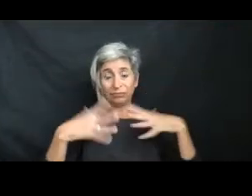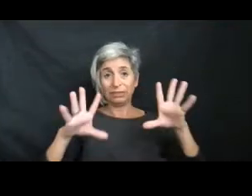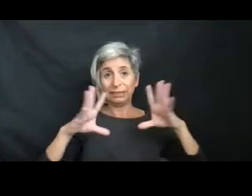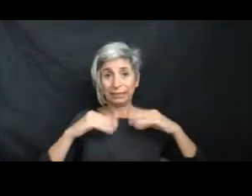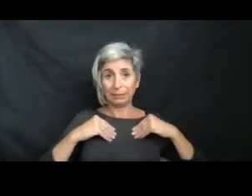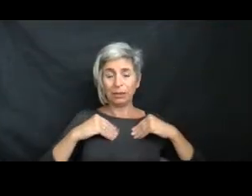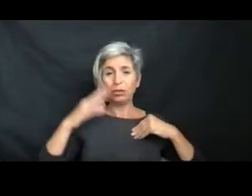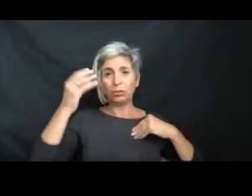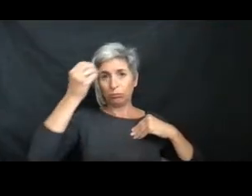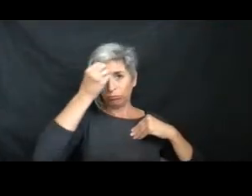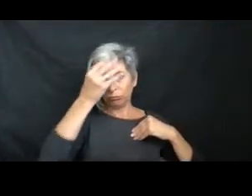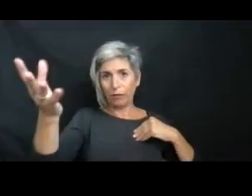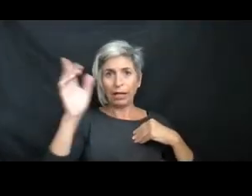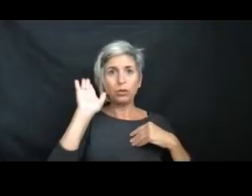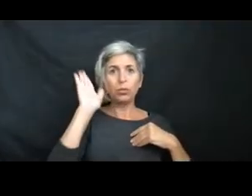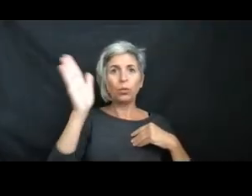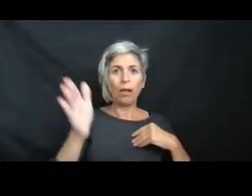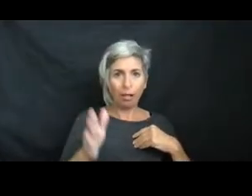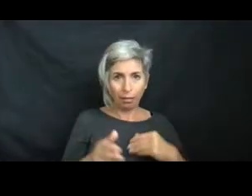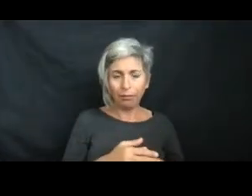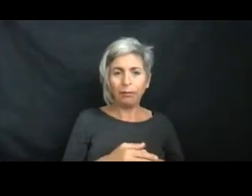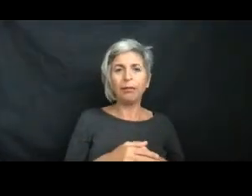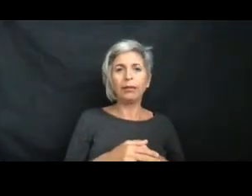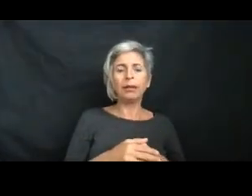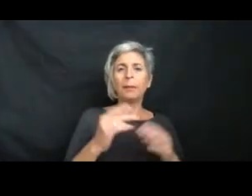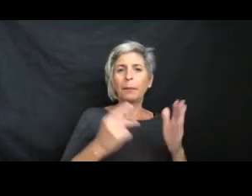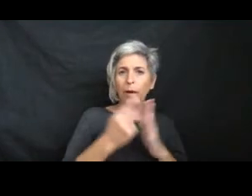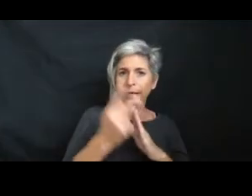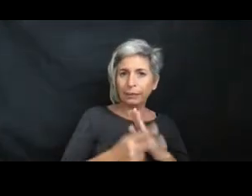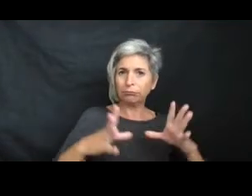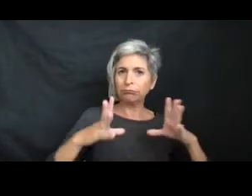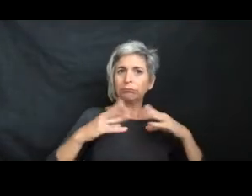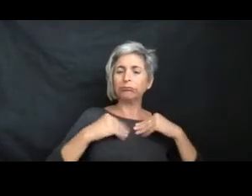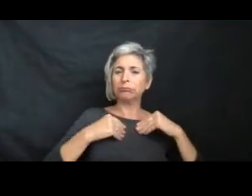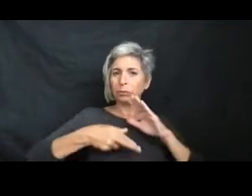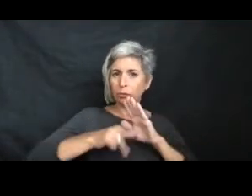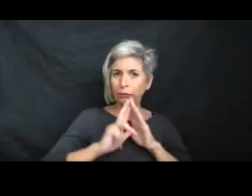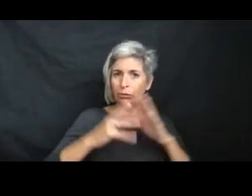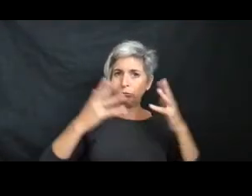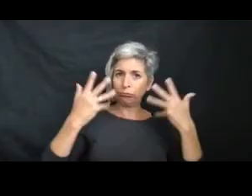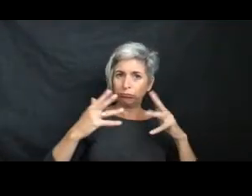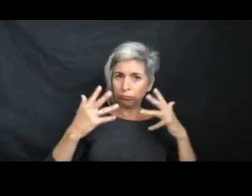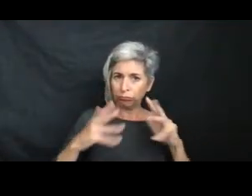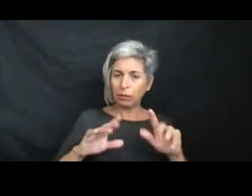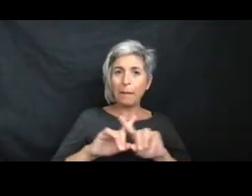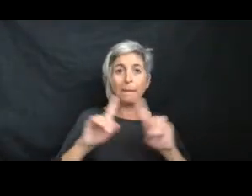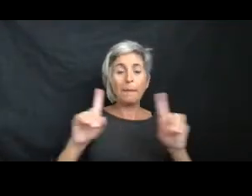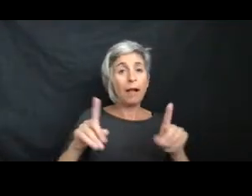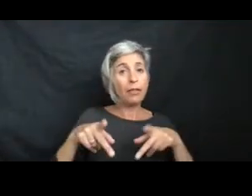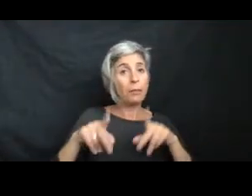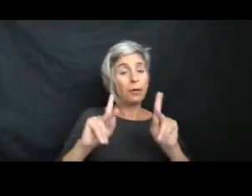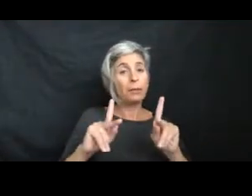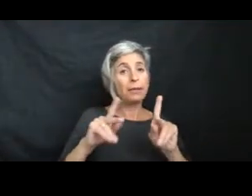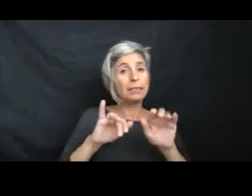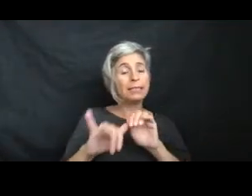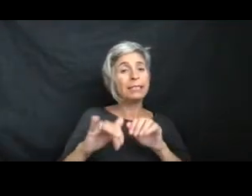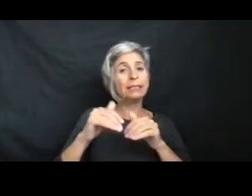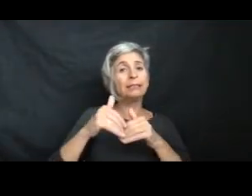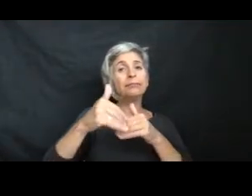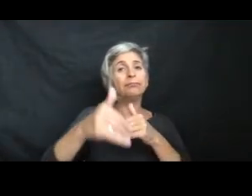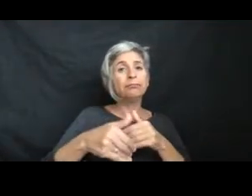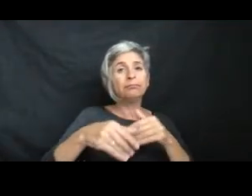get a notification that the project has been reviewed, but the permit is going to be issued next,